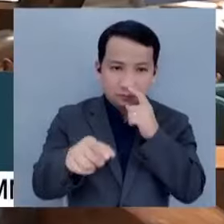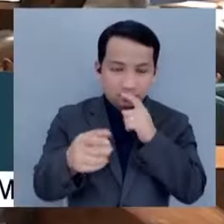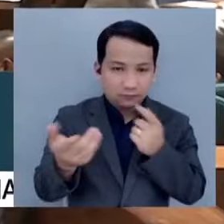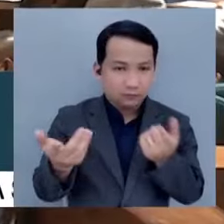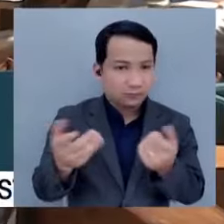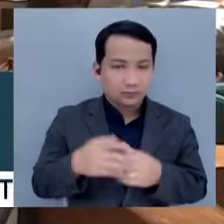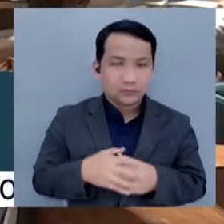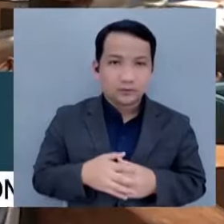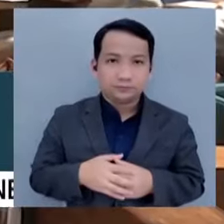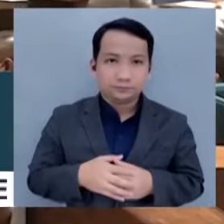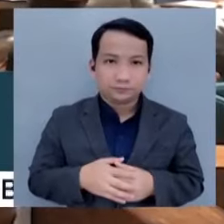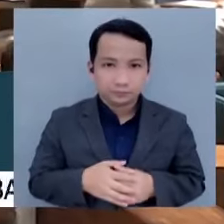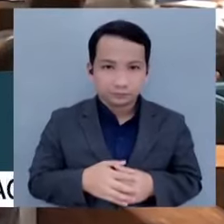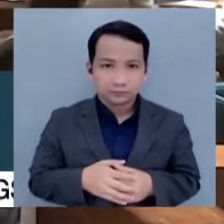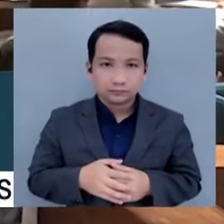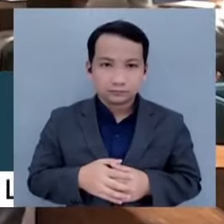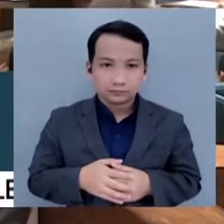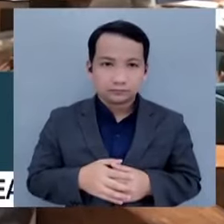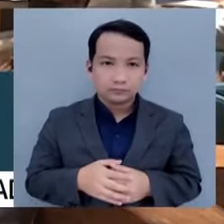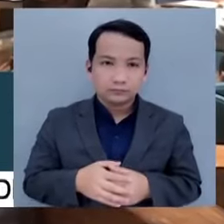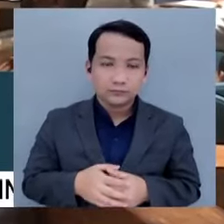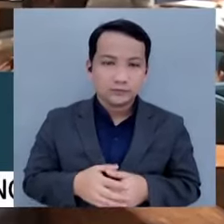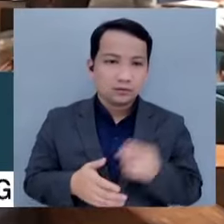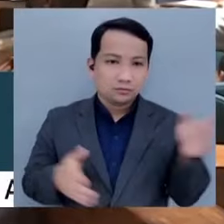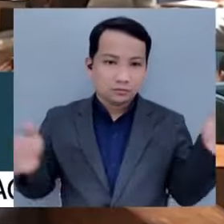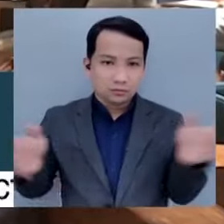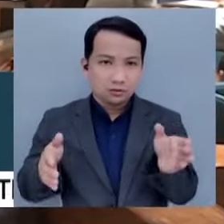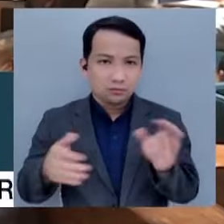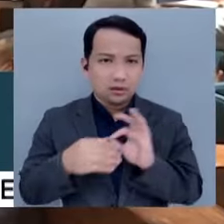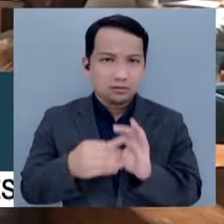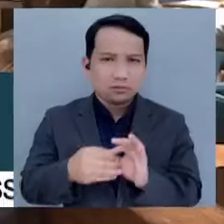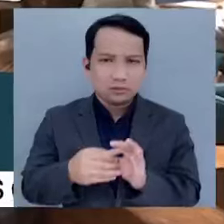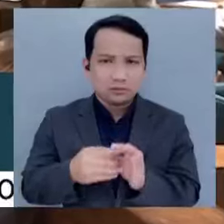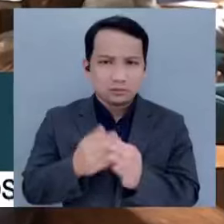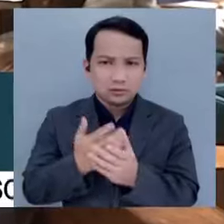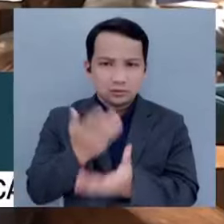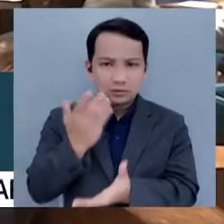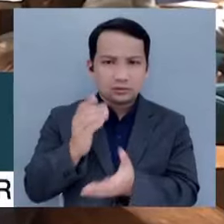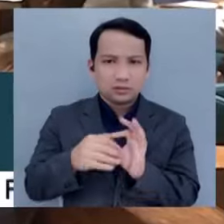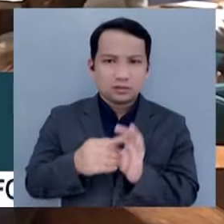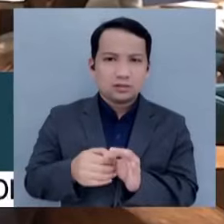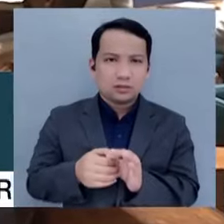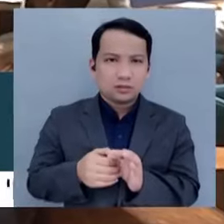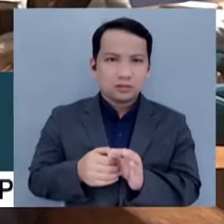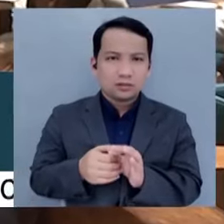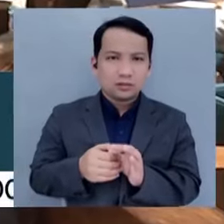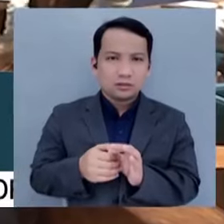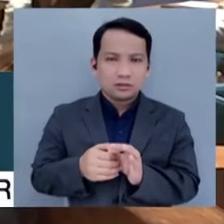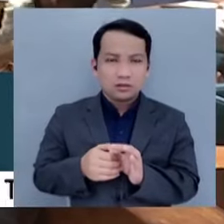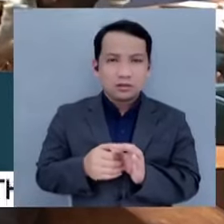wala na magiging gap between the poor and the rich, then let's just shut down a private school. Because